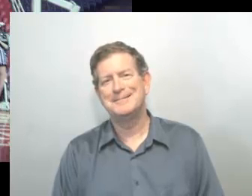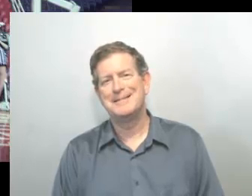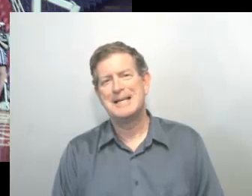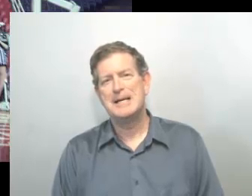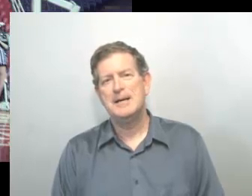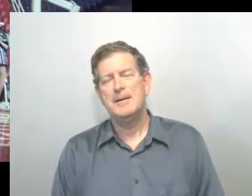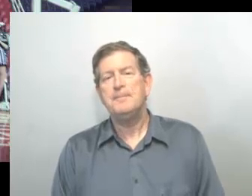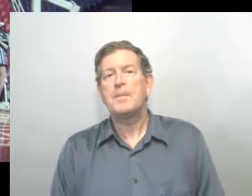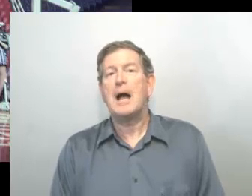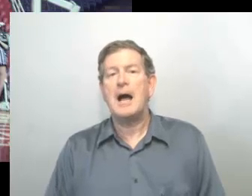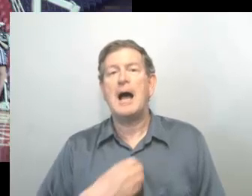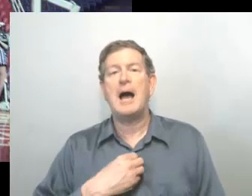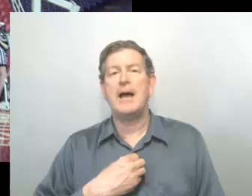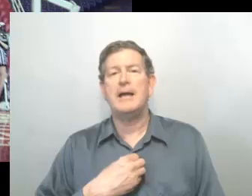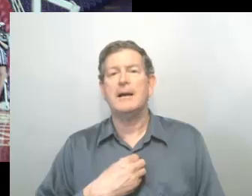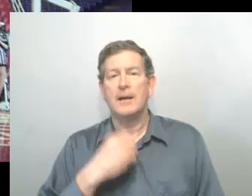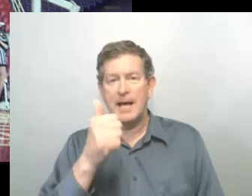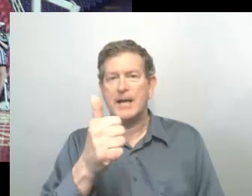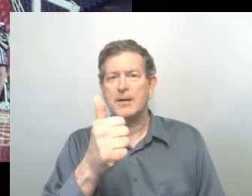Okay.